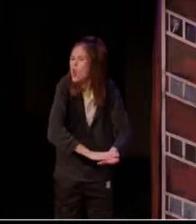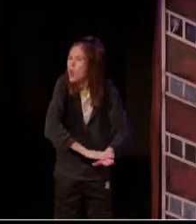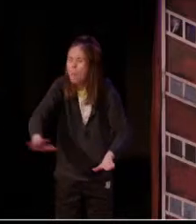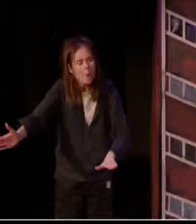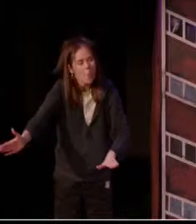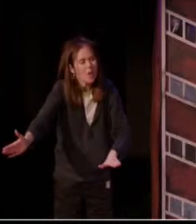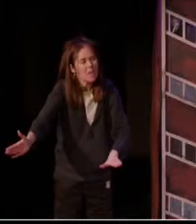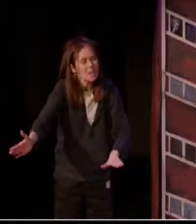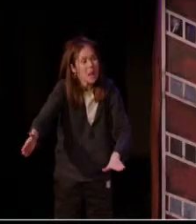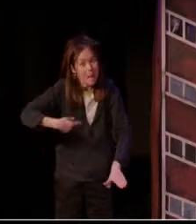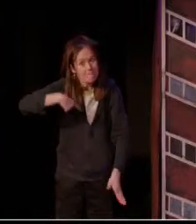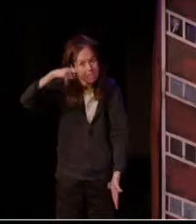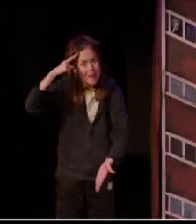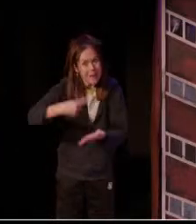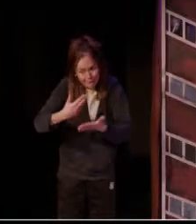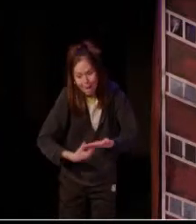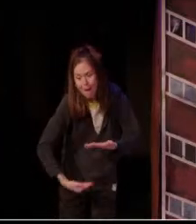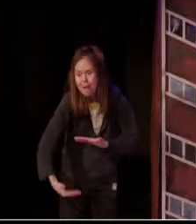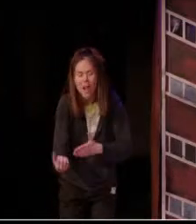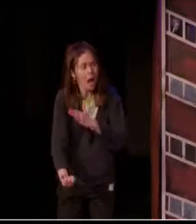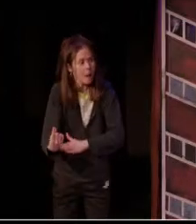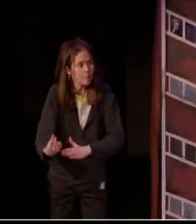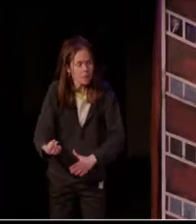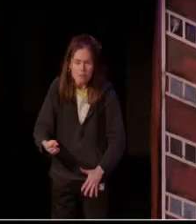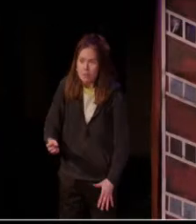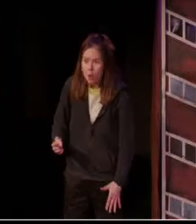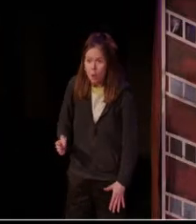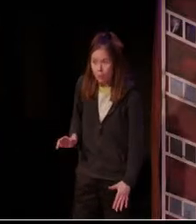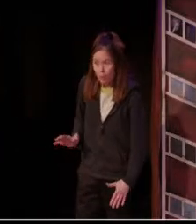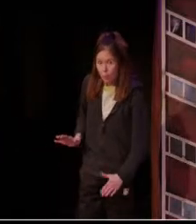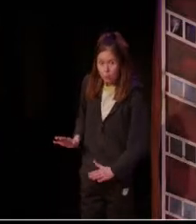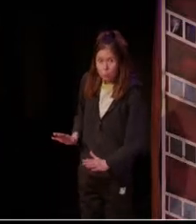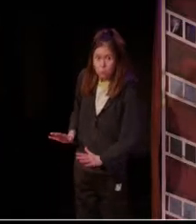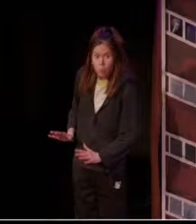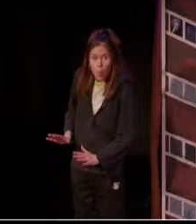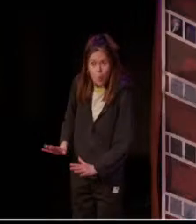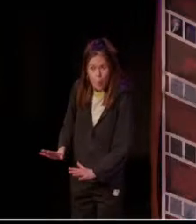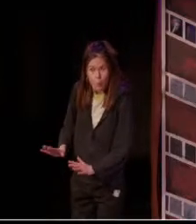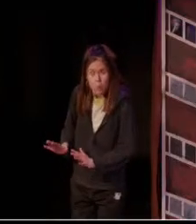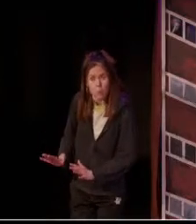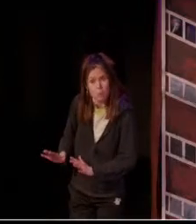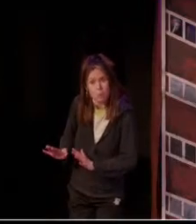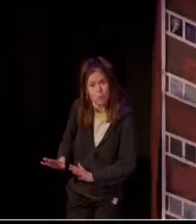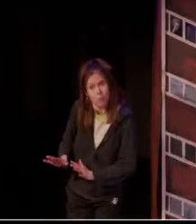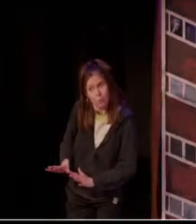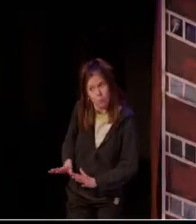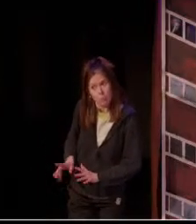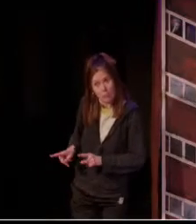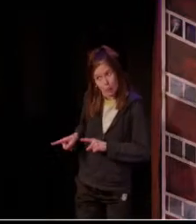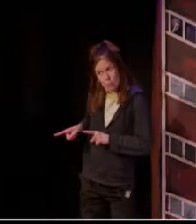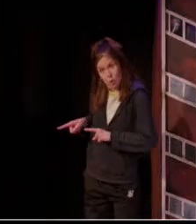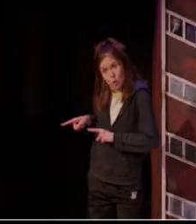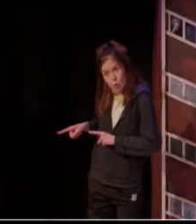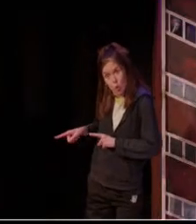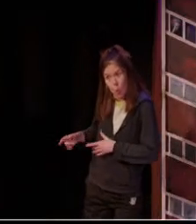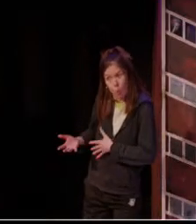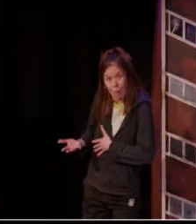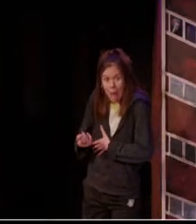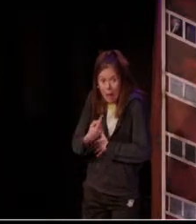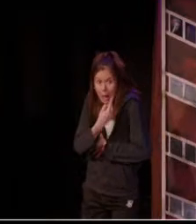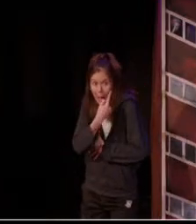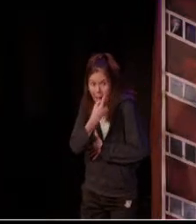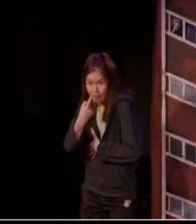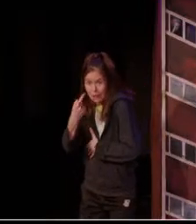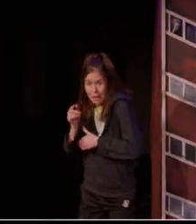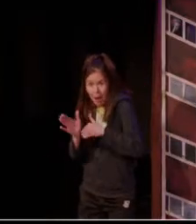mine. And I do wish, sir, that you had tried the case within your silent judgment without